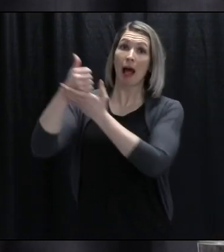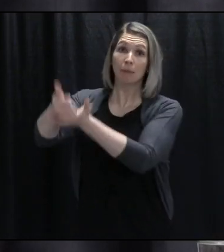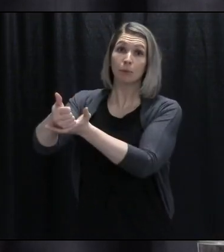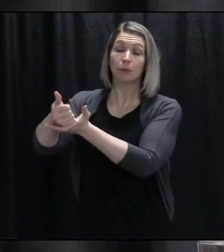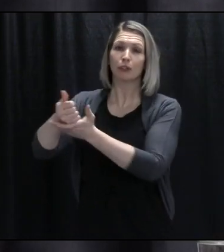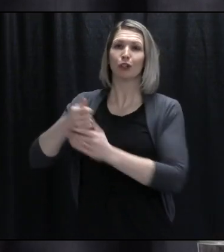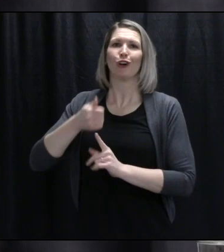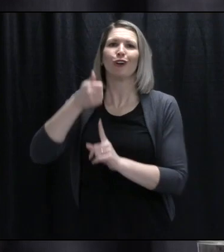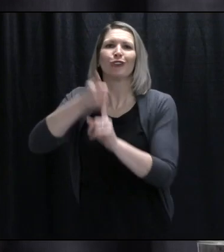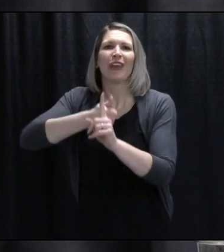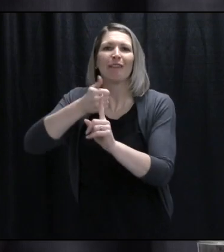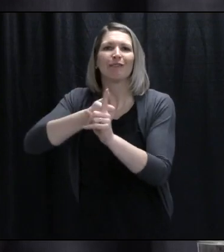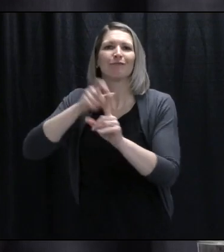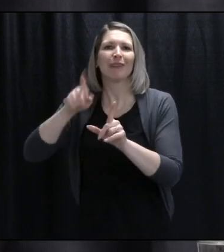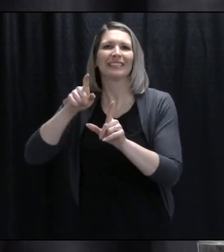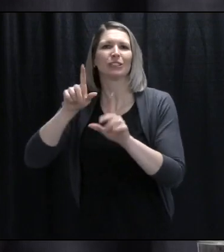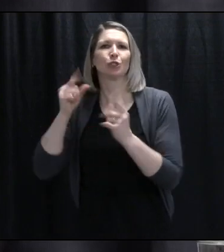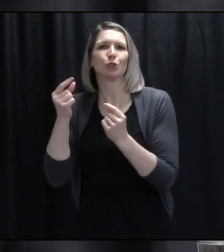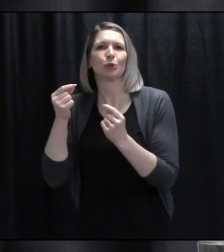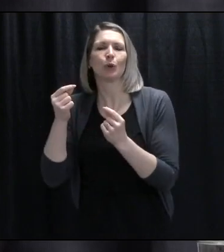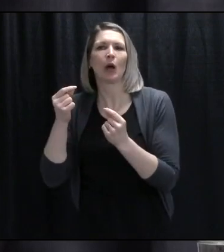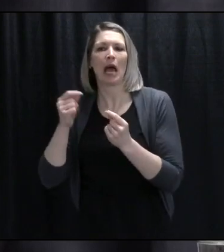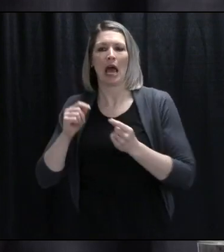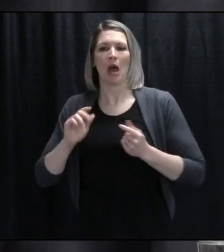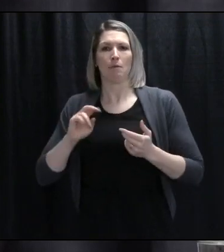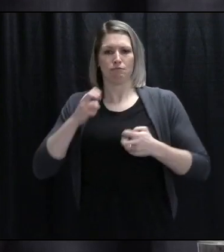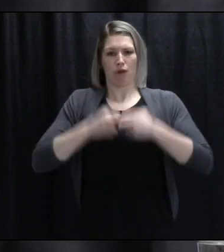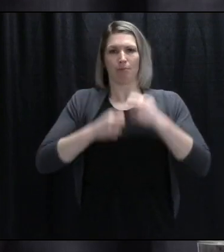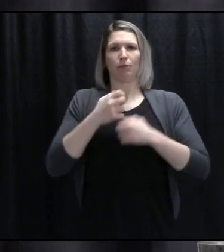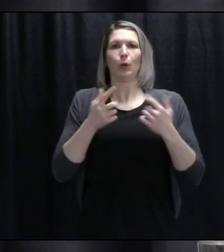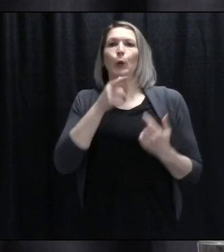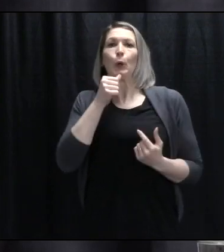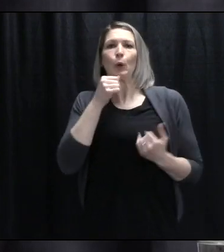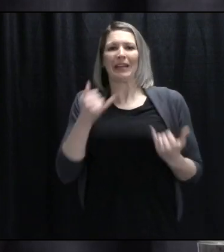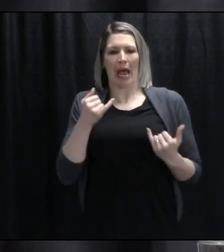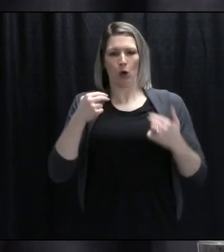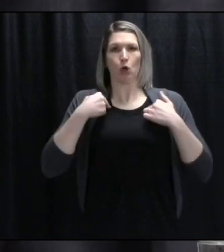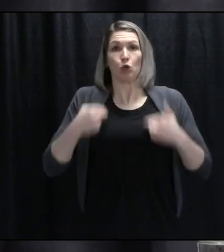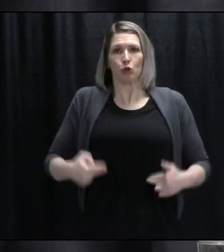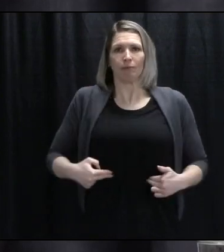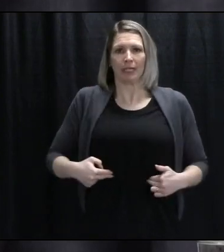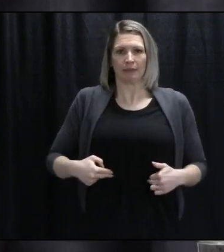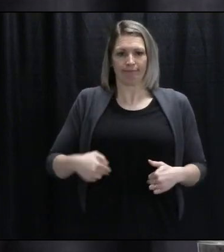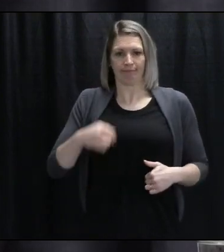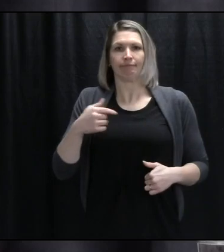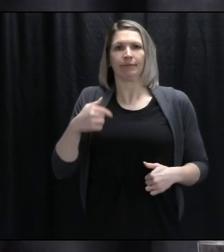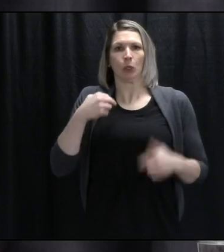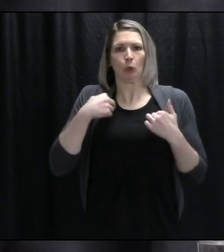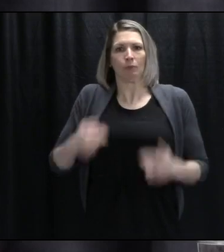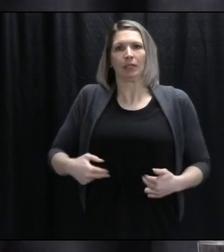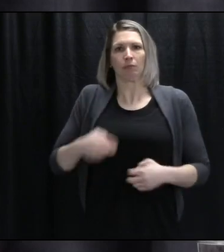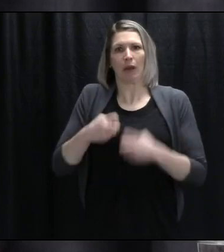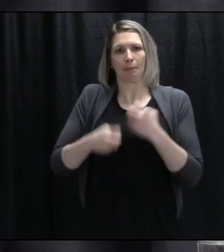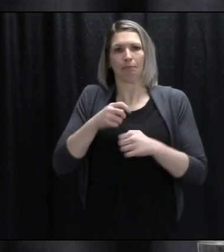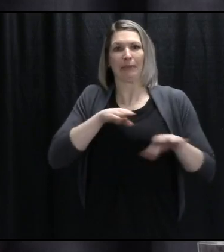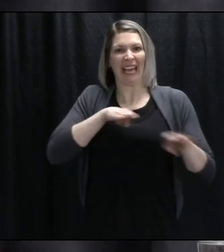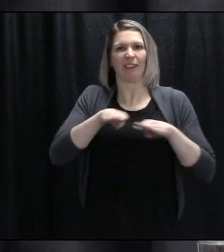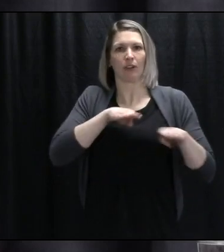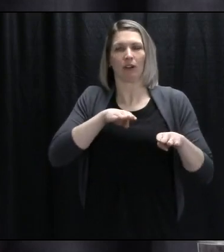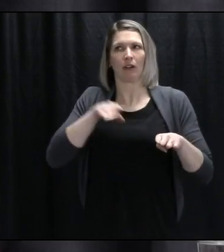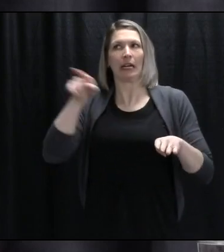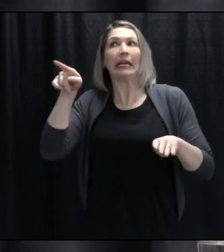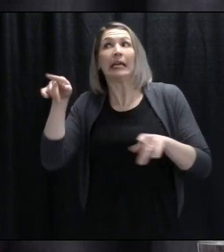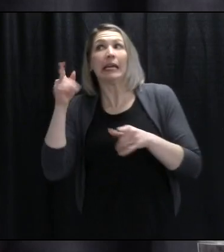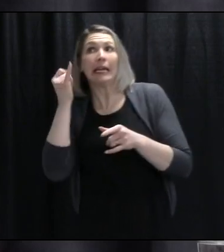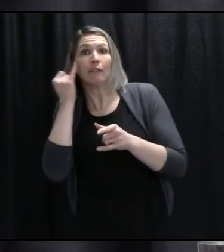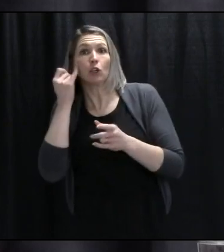sensibly. Indifference is our biggest problem. Premier has highlighted and stressed the issue of travel. I